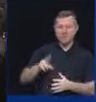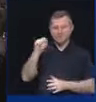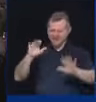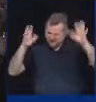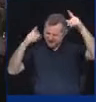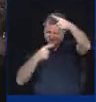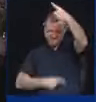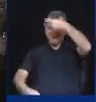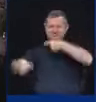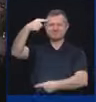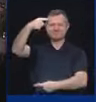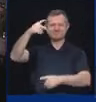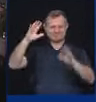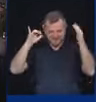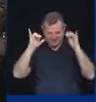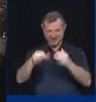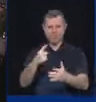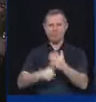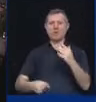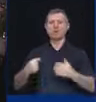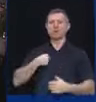America. That's what we did.